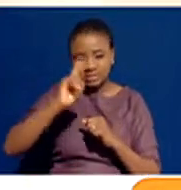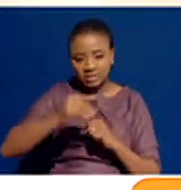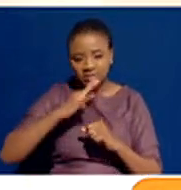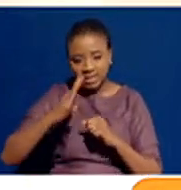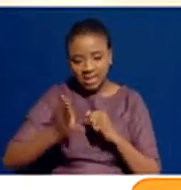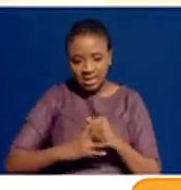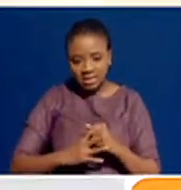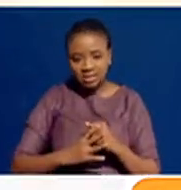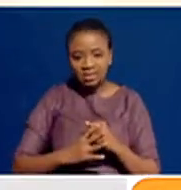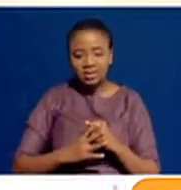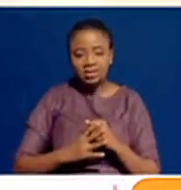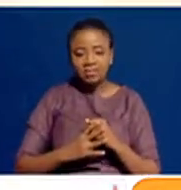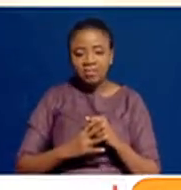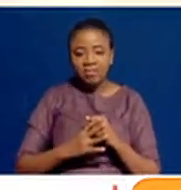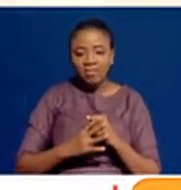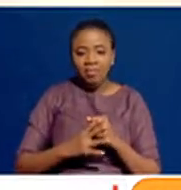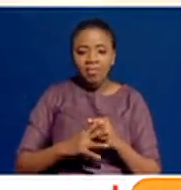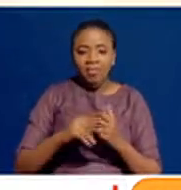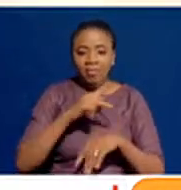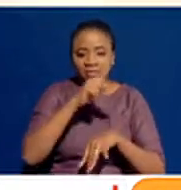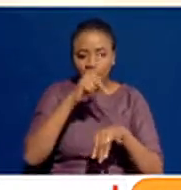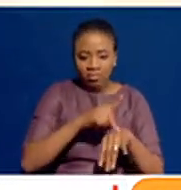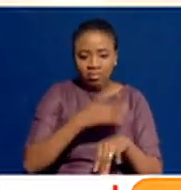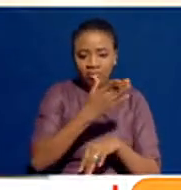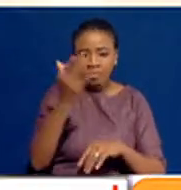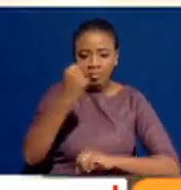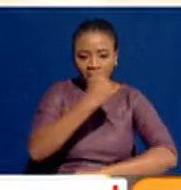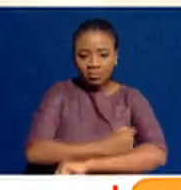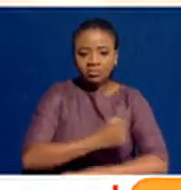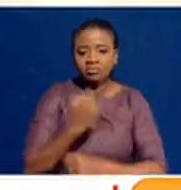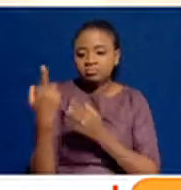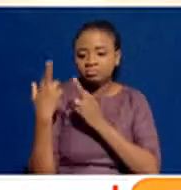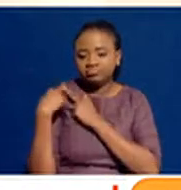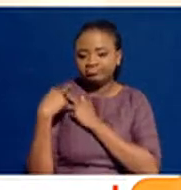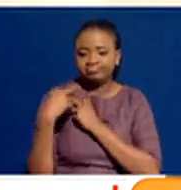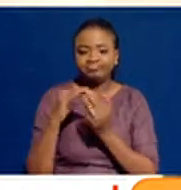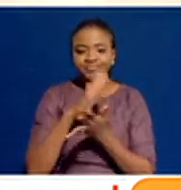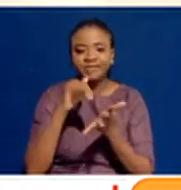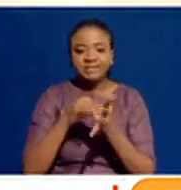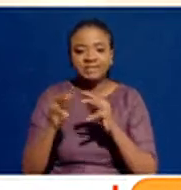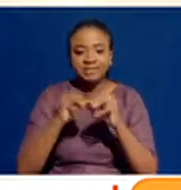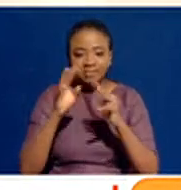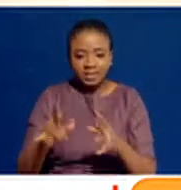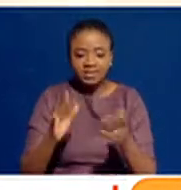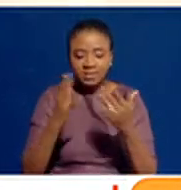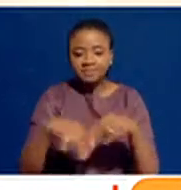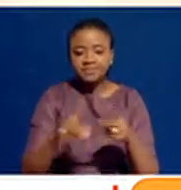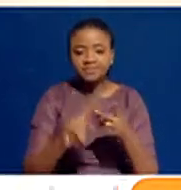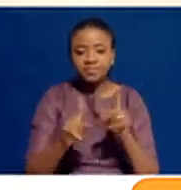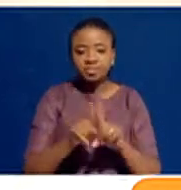46,941 heads of institution that will play the role of center managers. We also have